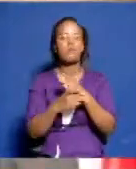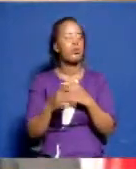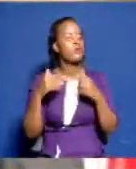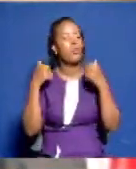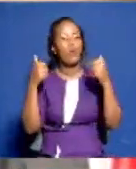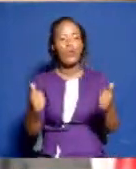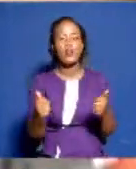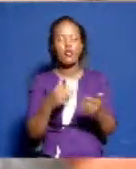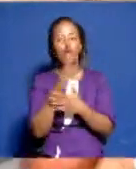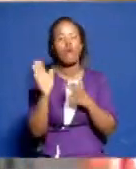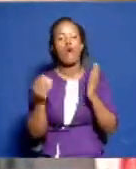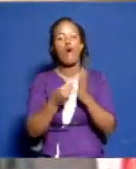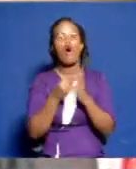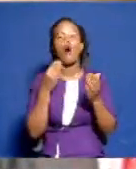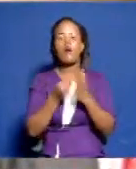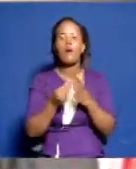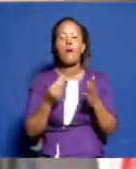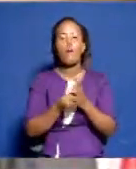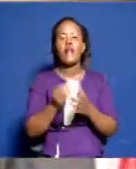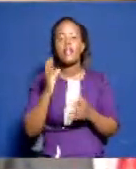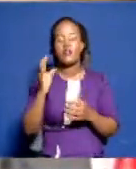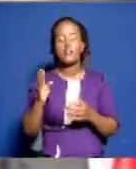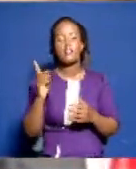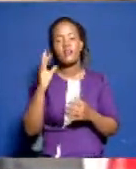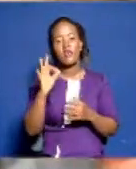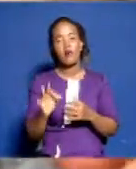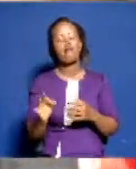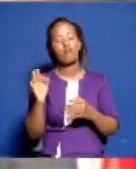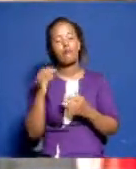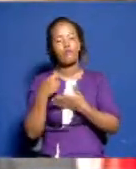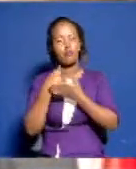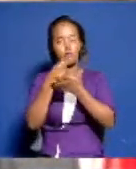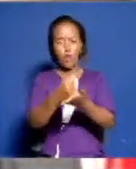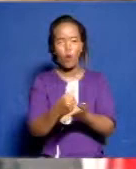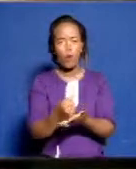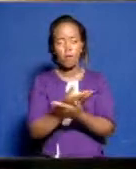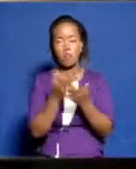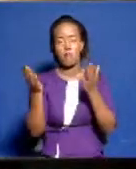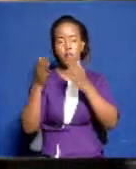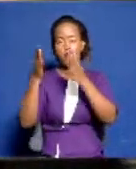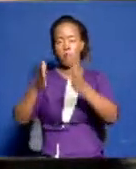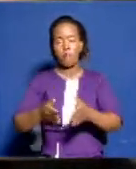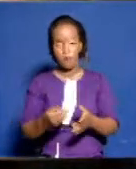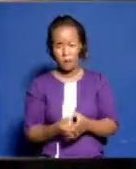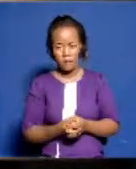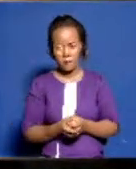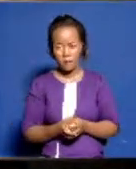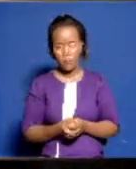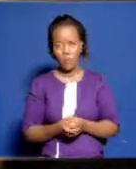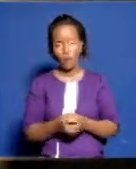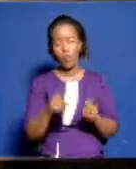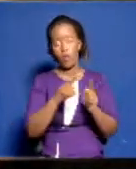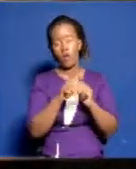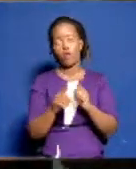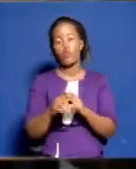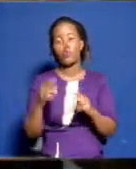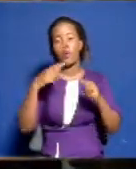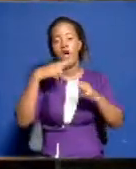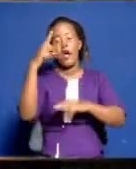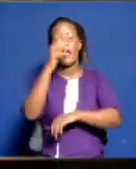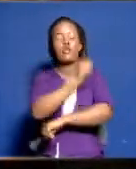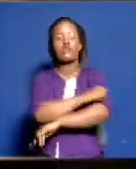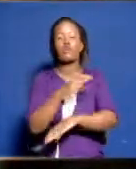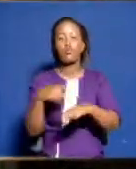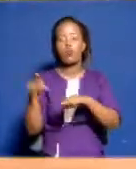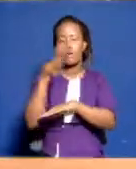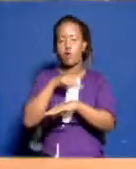will go to bursaries. There will just be education for everybody. Rosemary Kuto, Austin Girls High School principal,